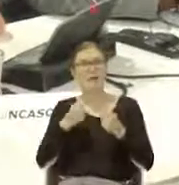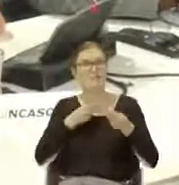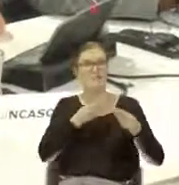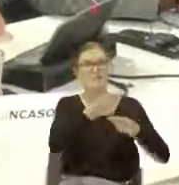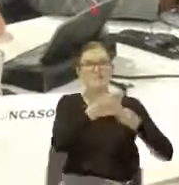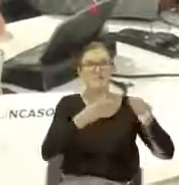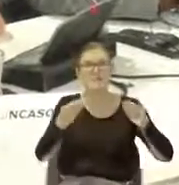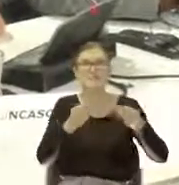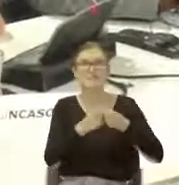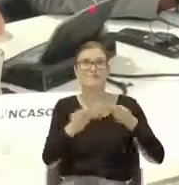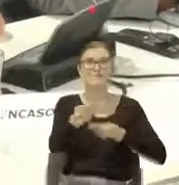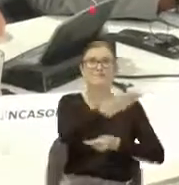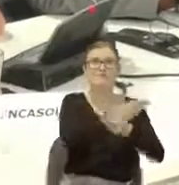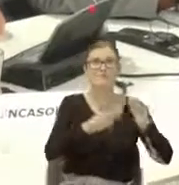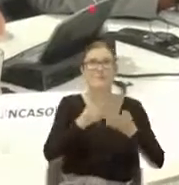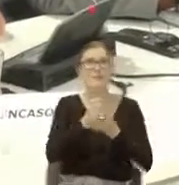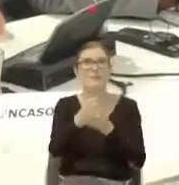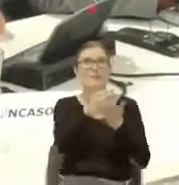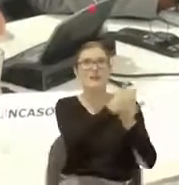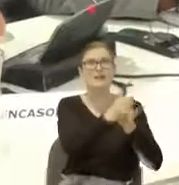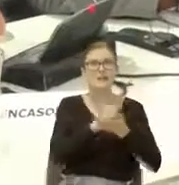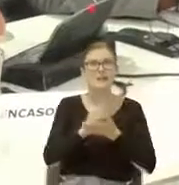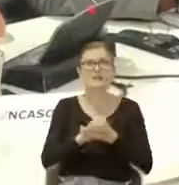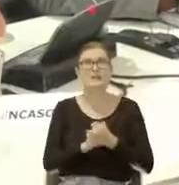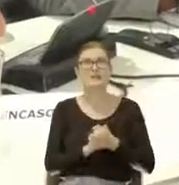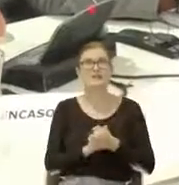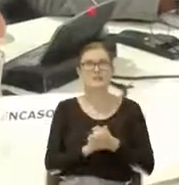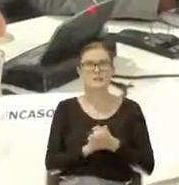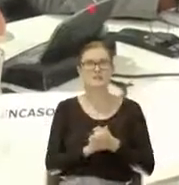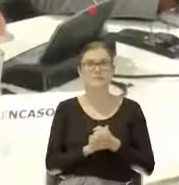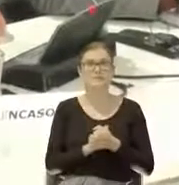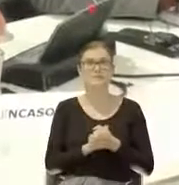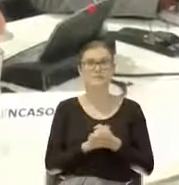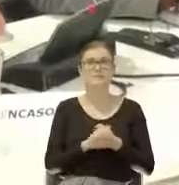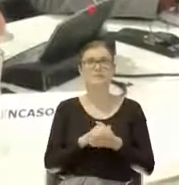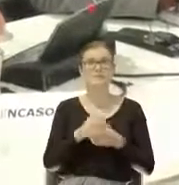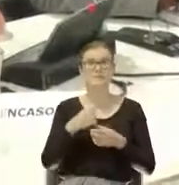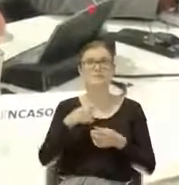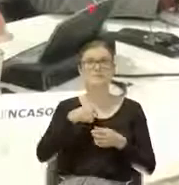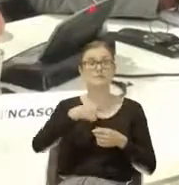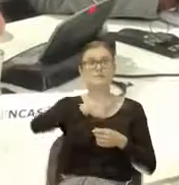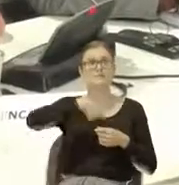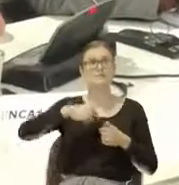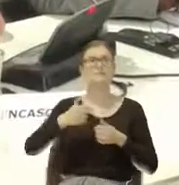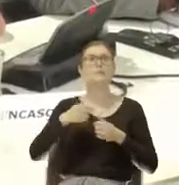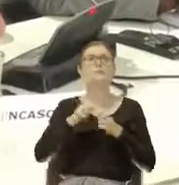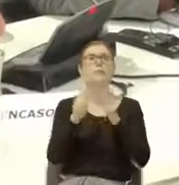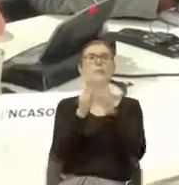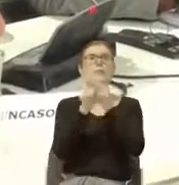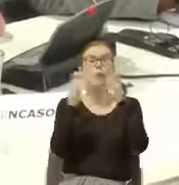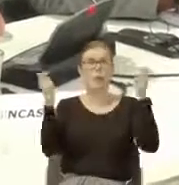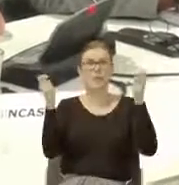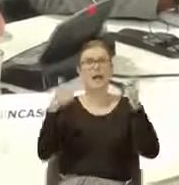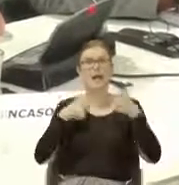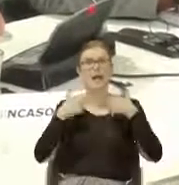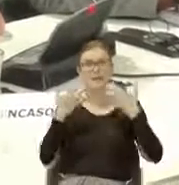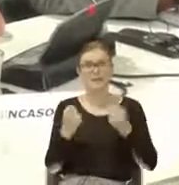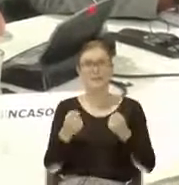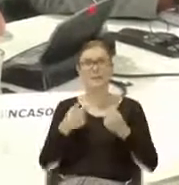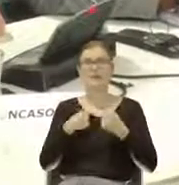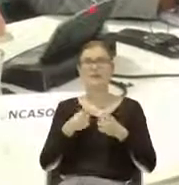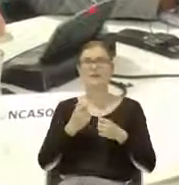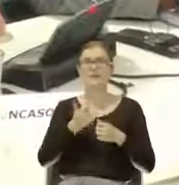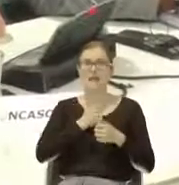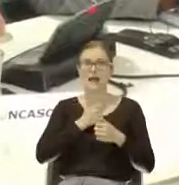local energy production with proximity. In conclusion, affordable housing, affordable